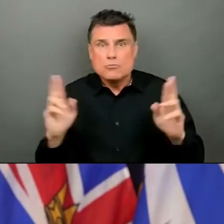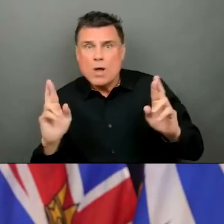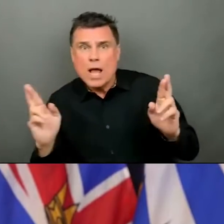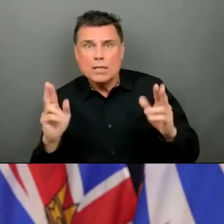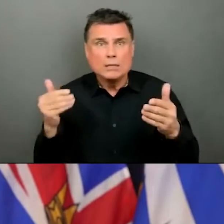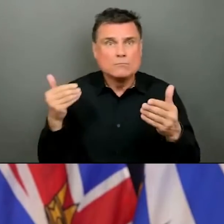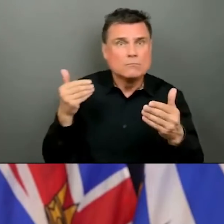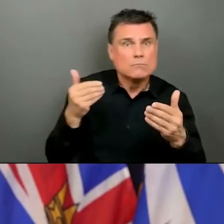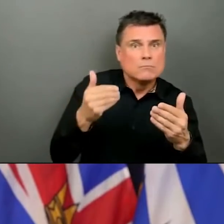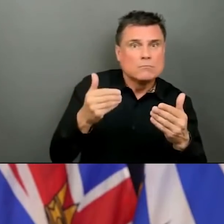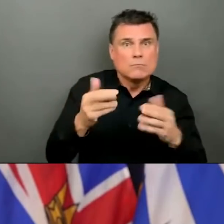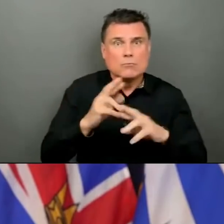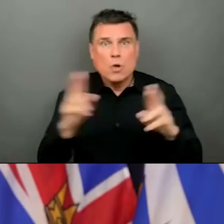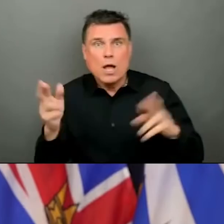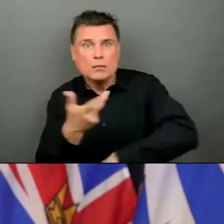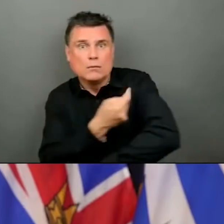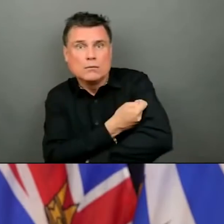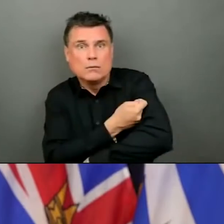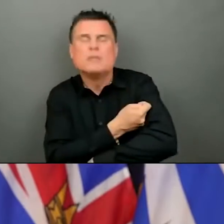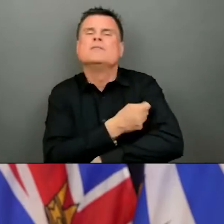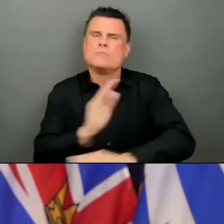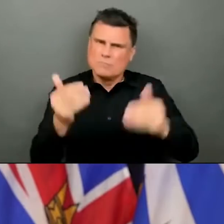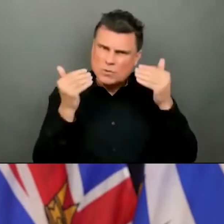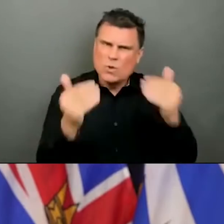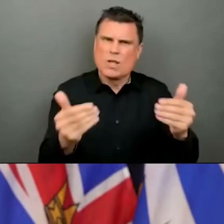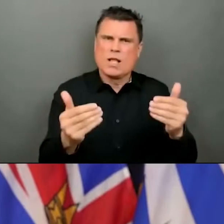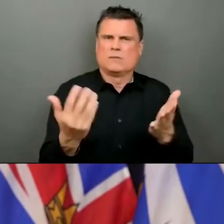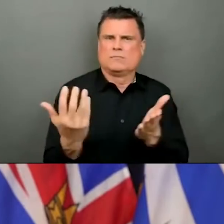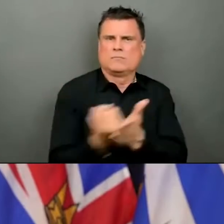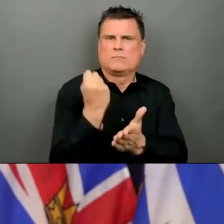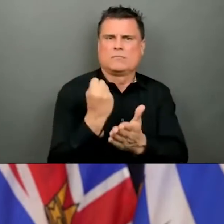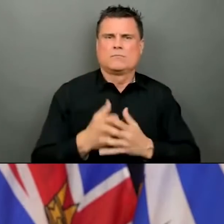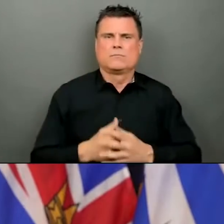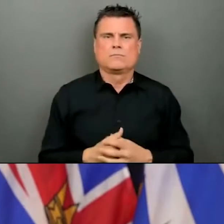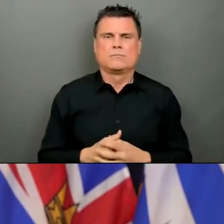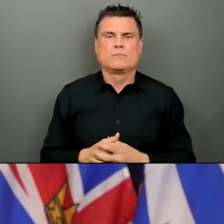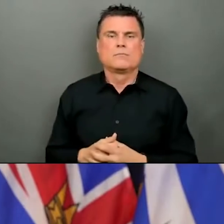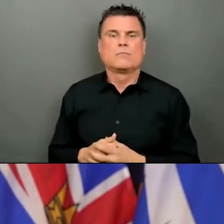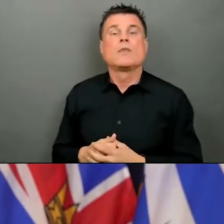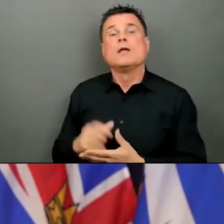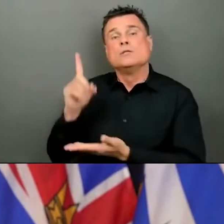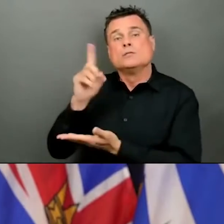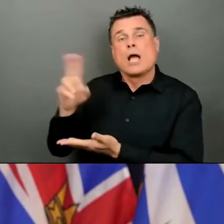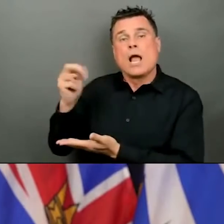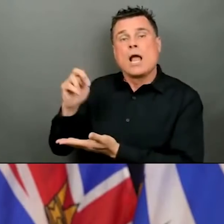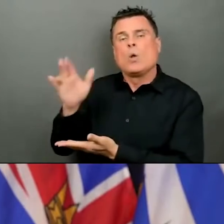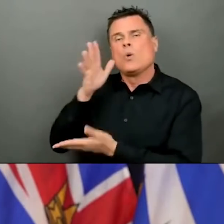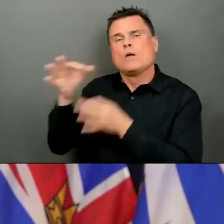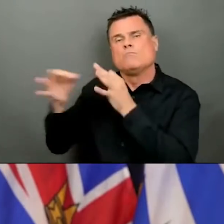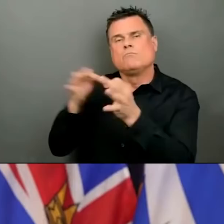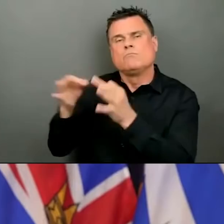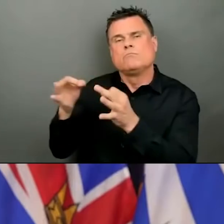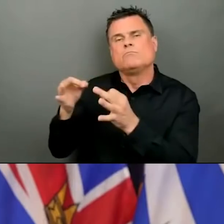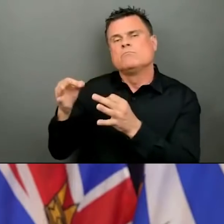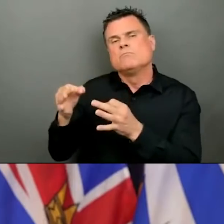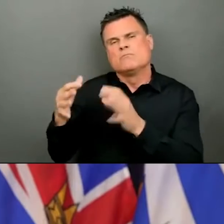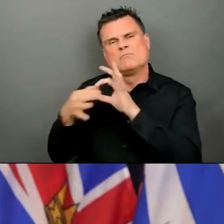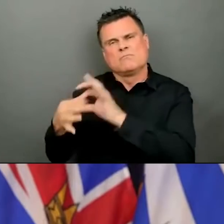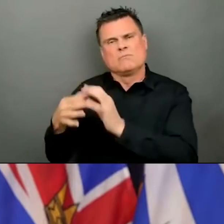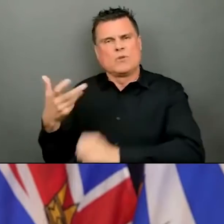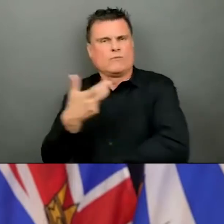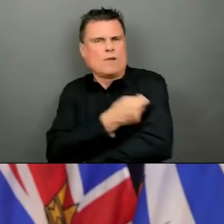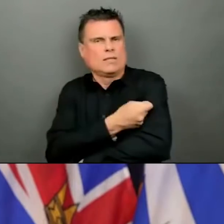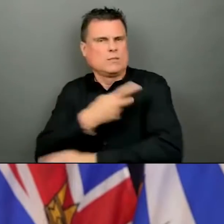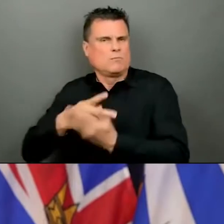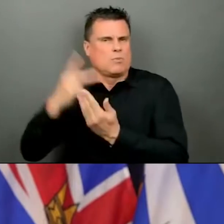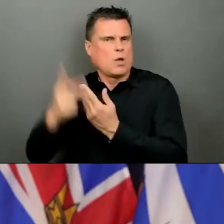public health orders, or rules rather, about how those vaccines will be utilized, but it's a vital tool in our toolbox to make sure that we keep people